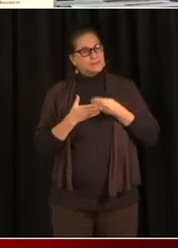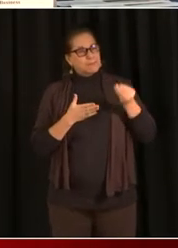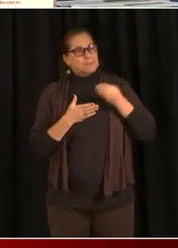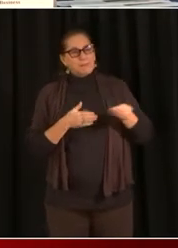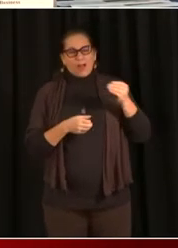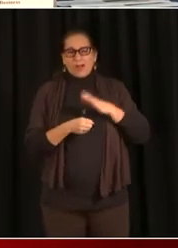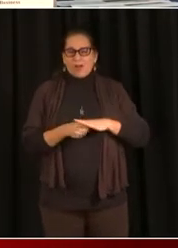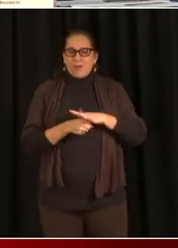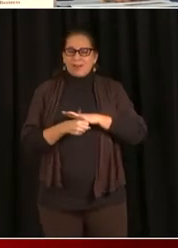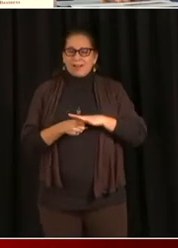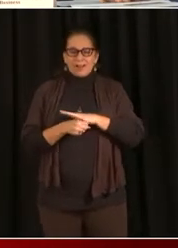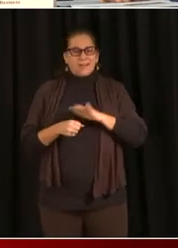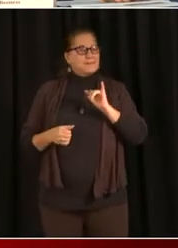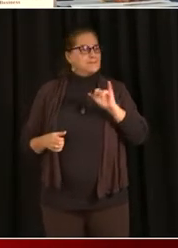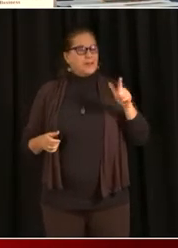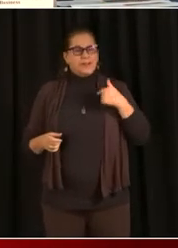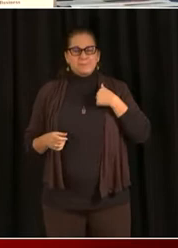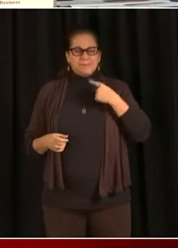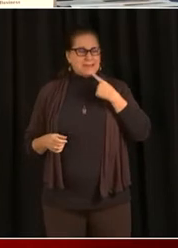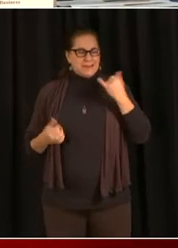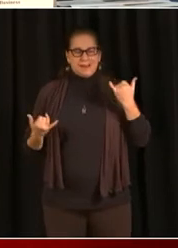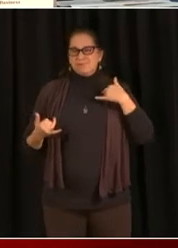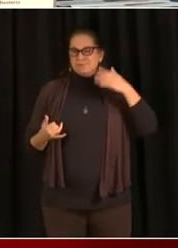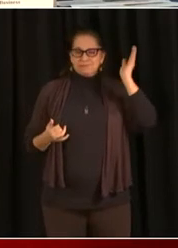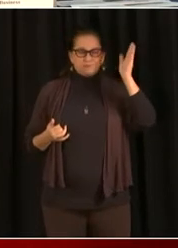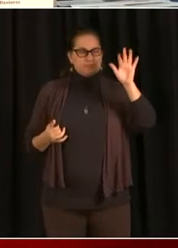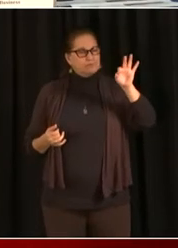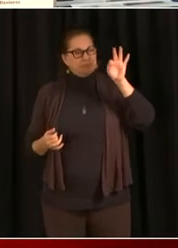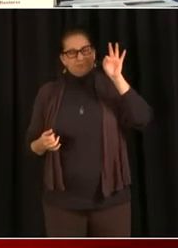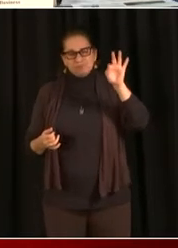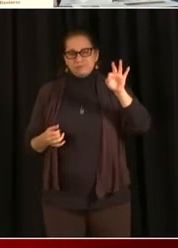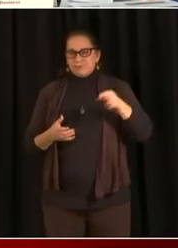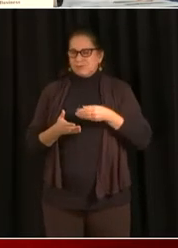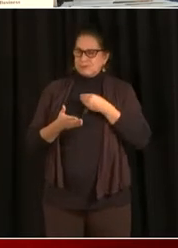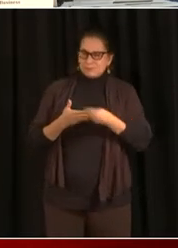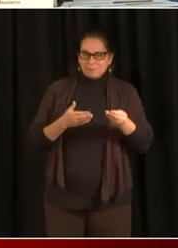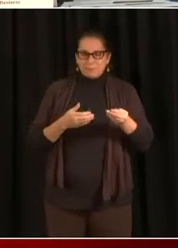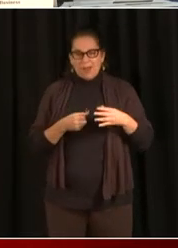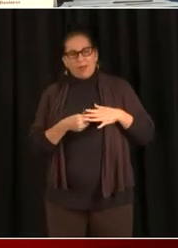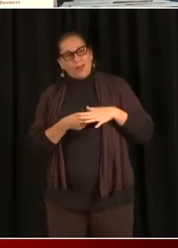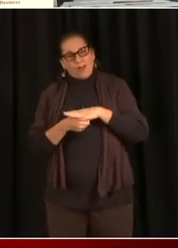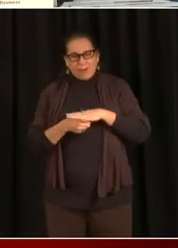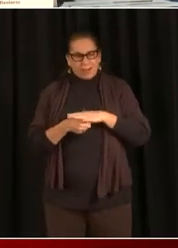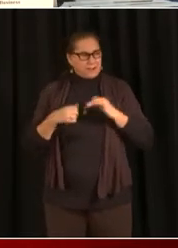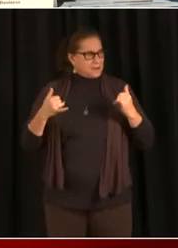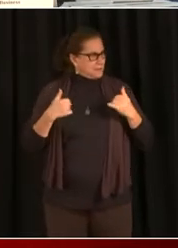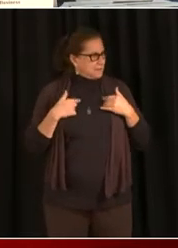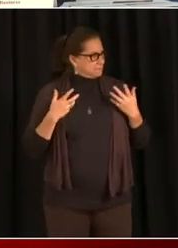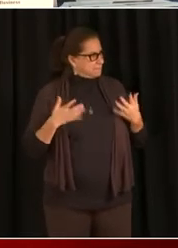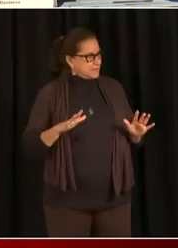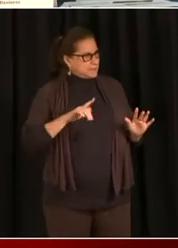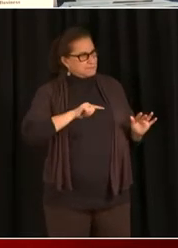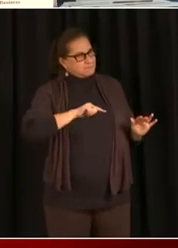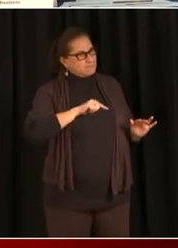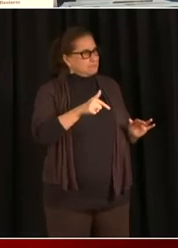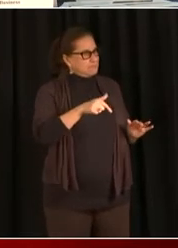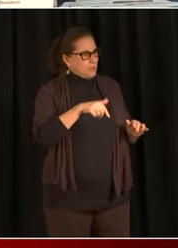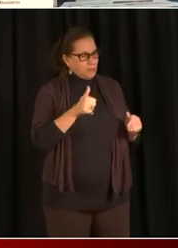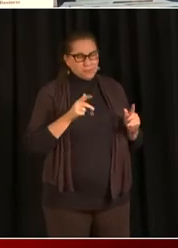all. So that is my whole presentation for today, Deputy Mayor, and I think my job is to now kick it over to